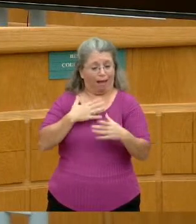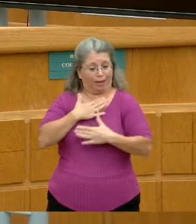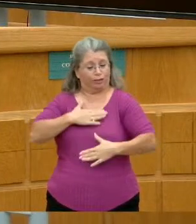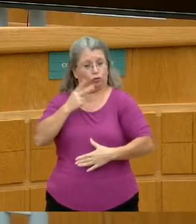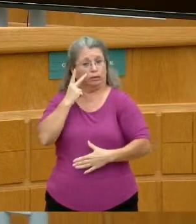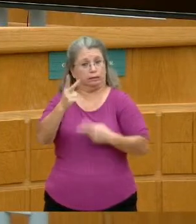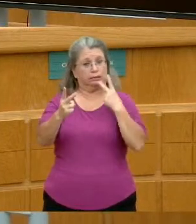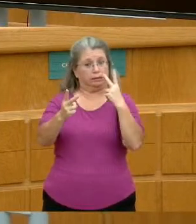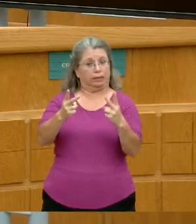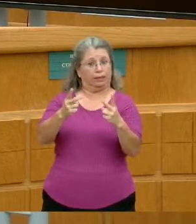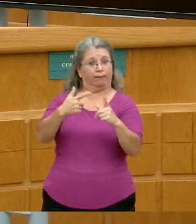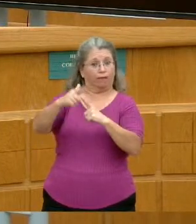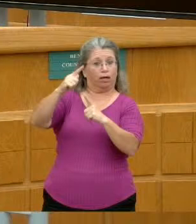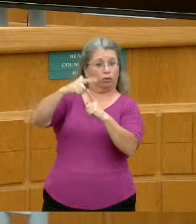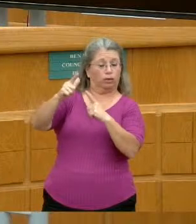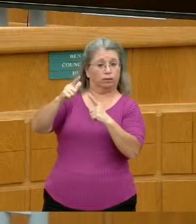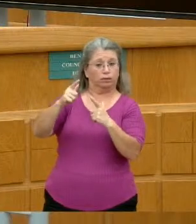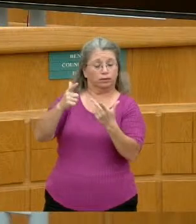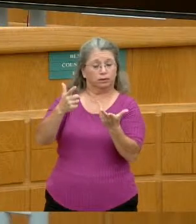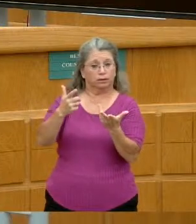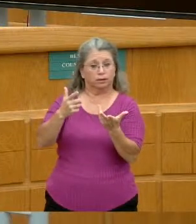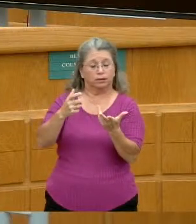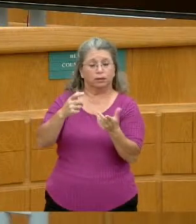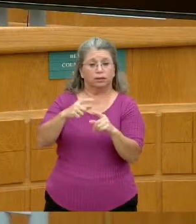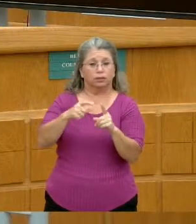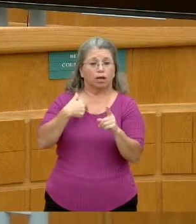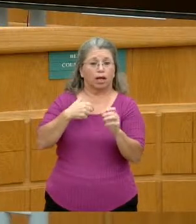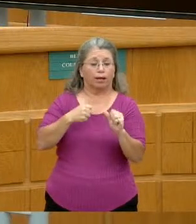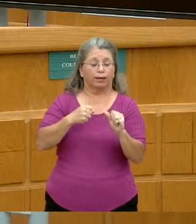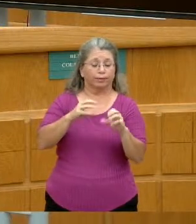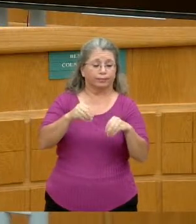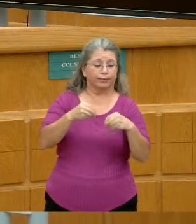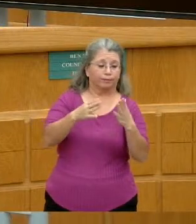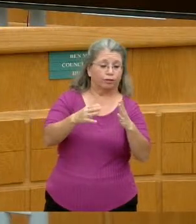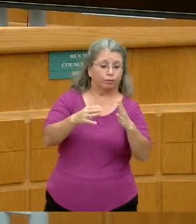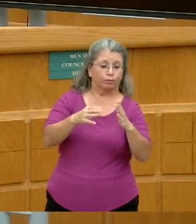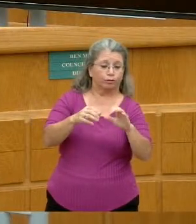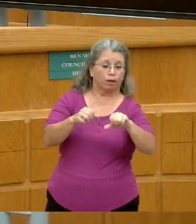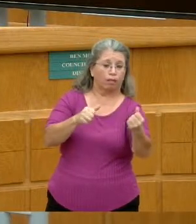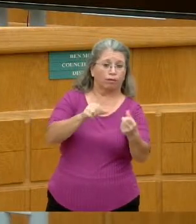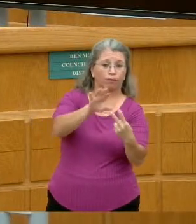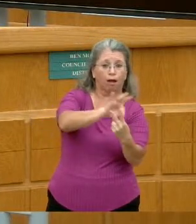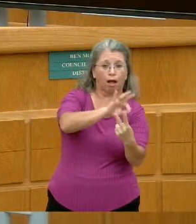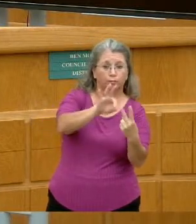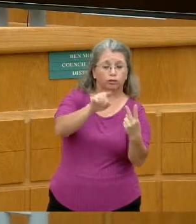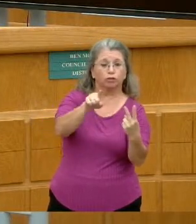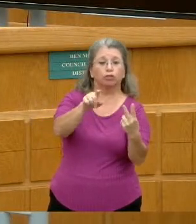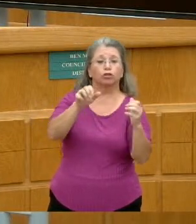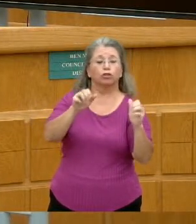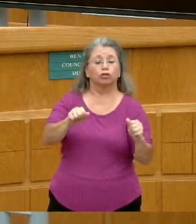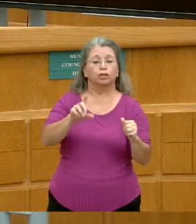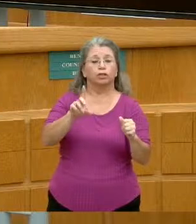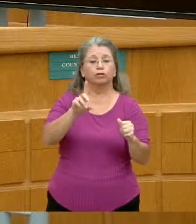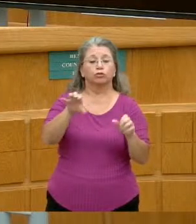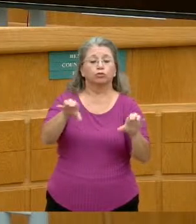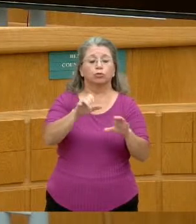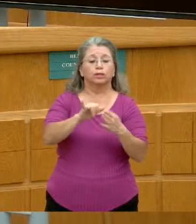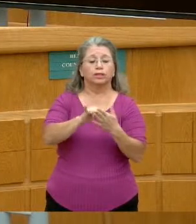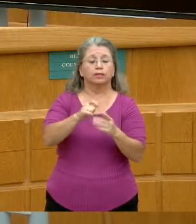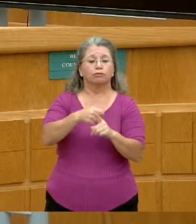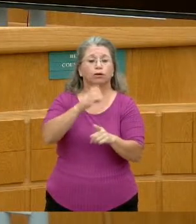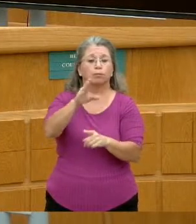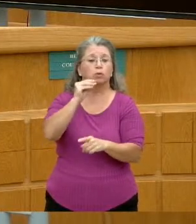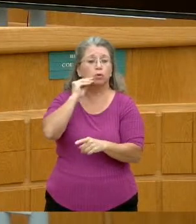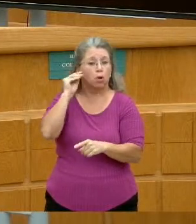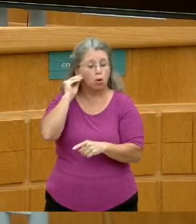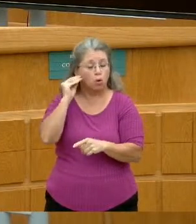So I have an alternative that I'd like to suggest to you, and you can do it from the comfort of your home.